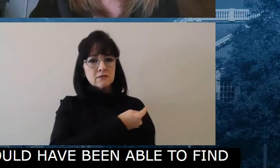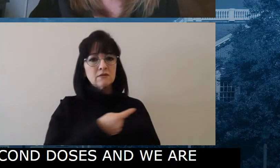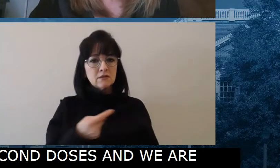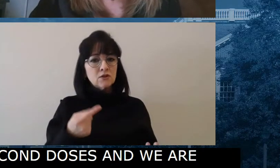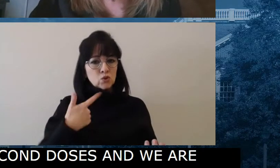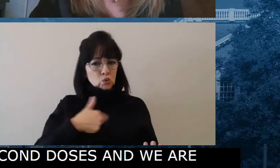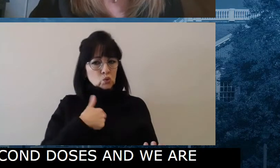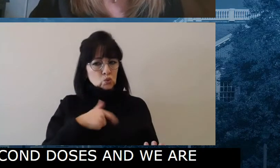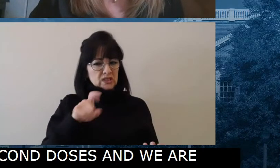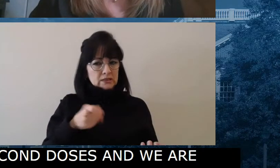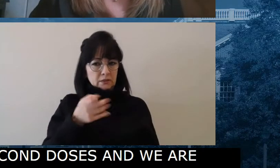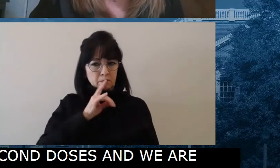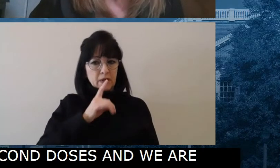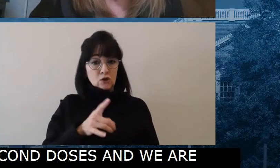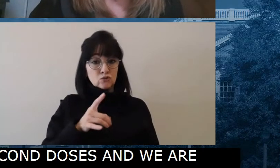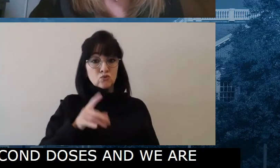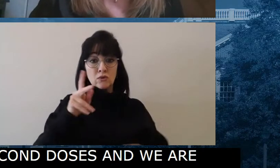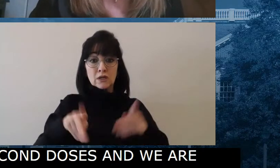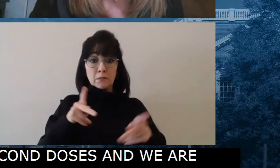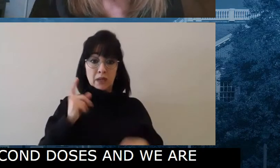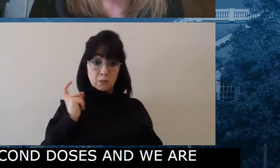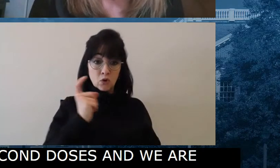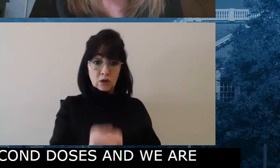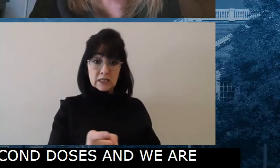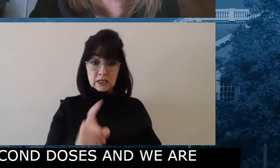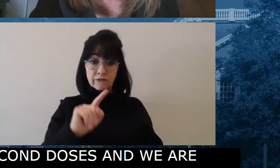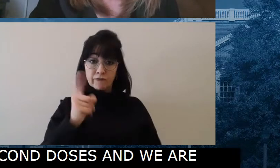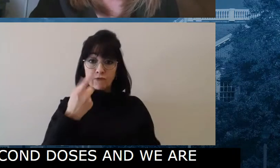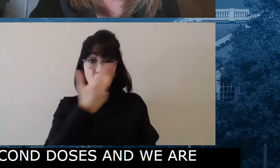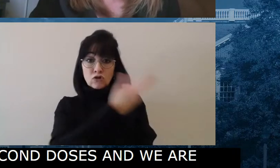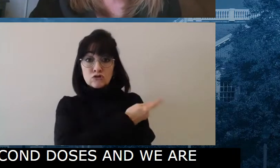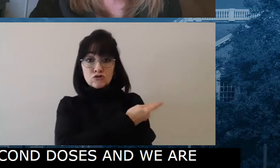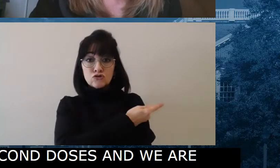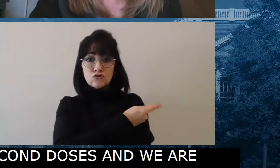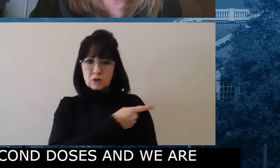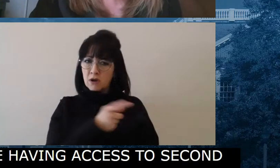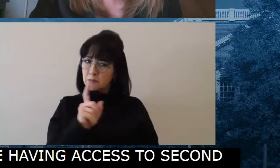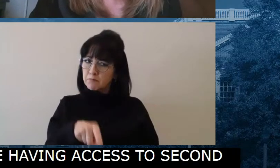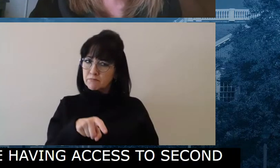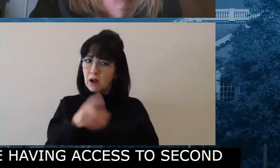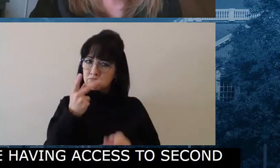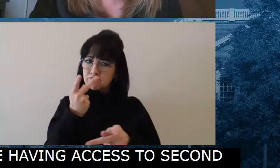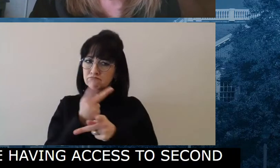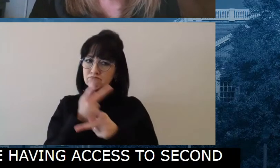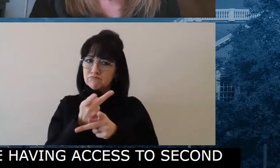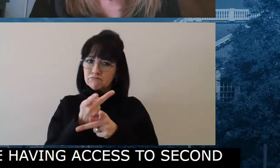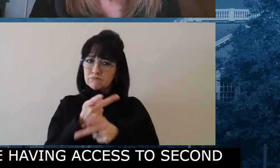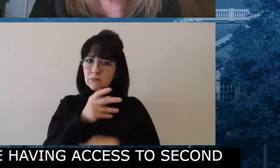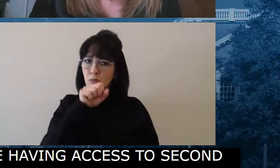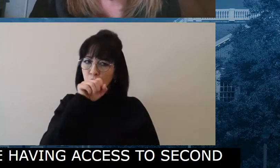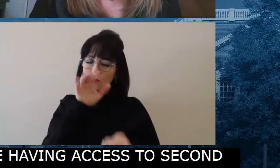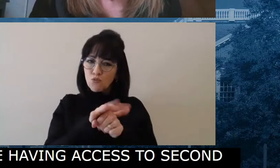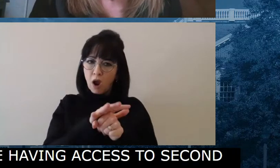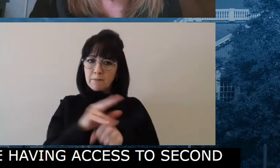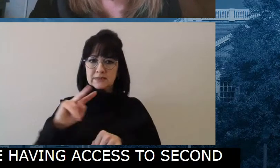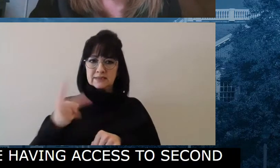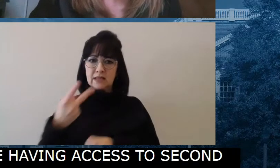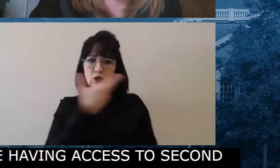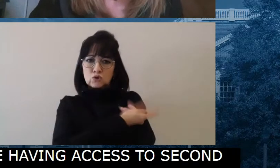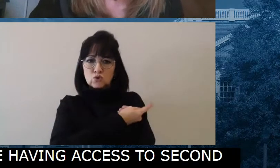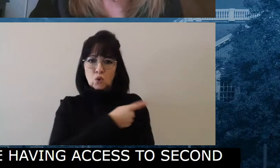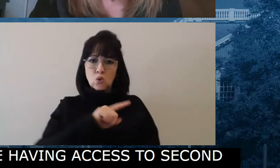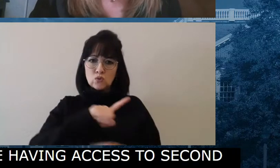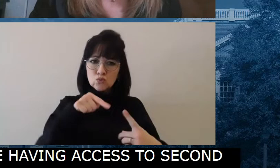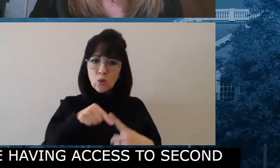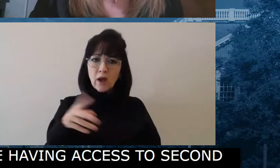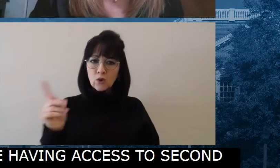access to second doses moving forward. We are going to be able to focus more of our allocation,